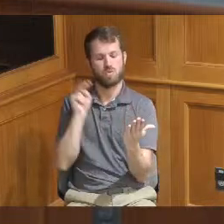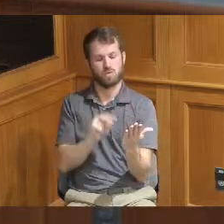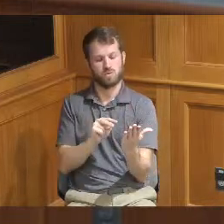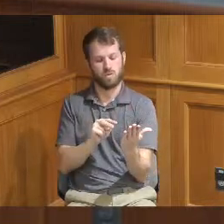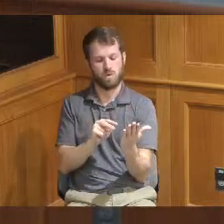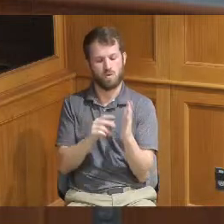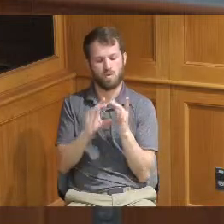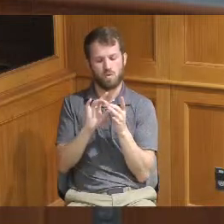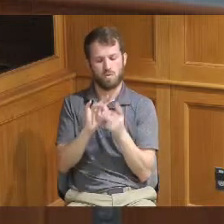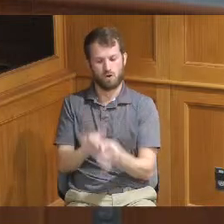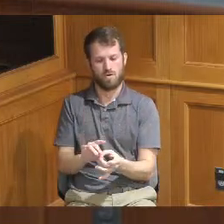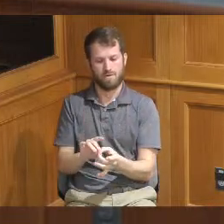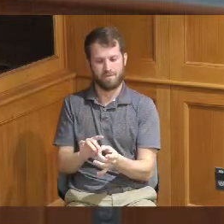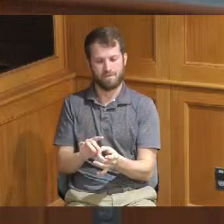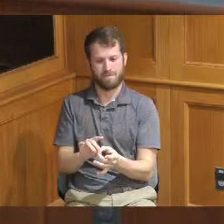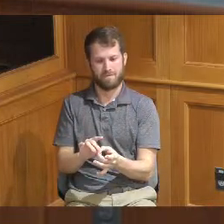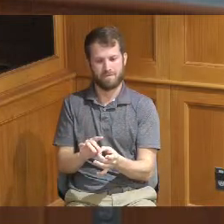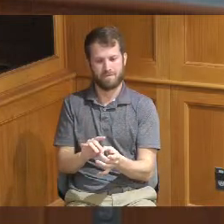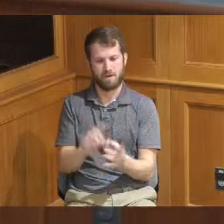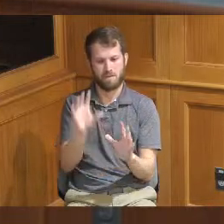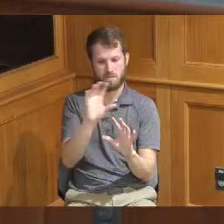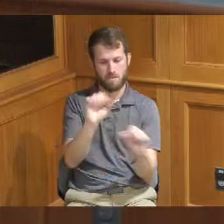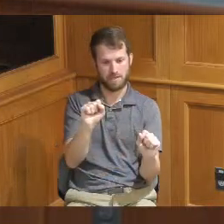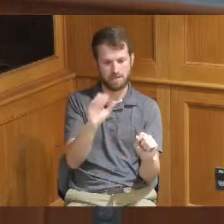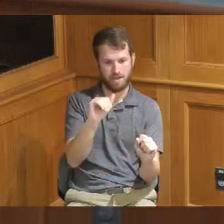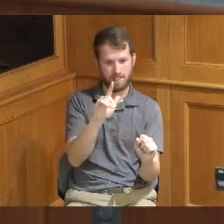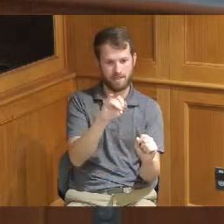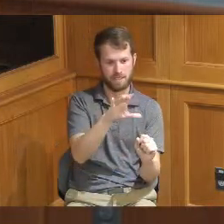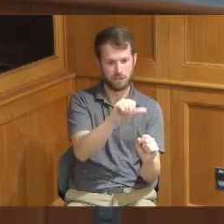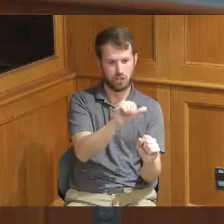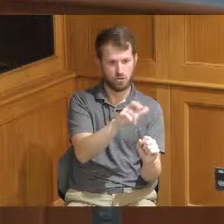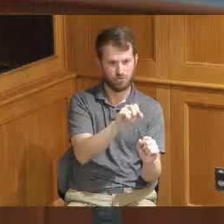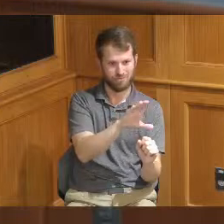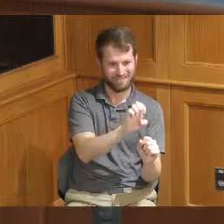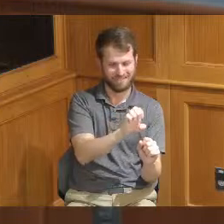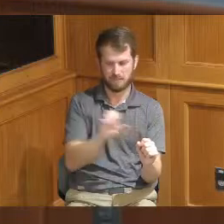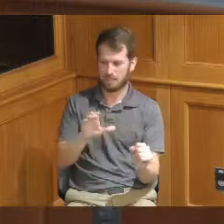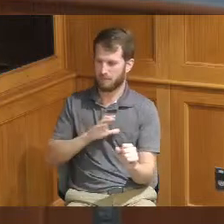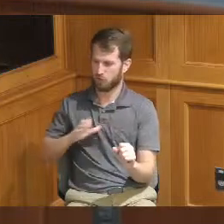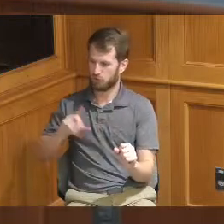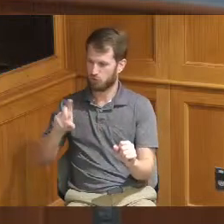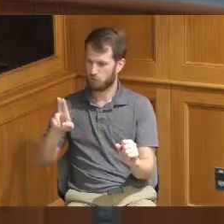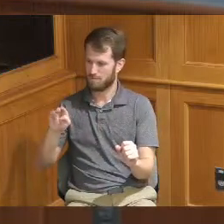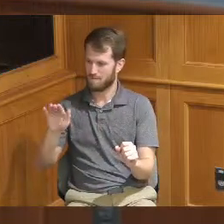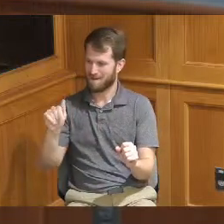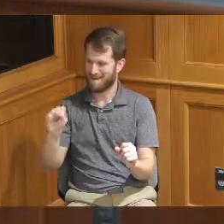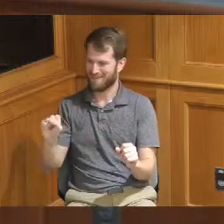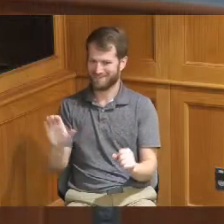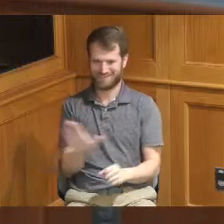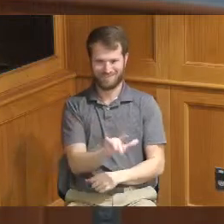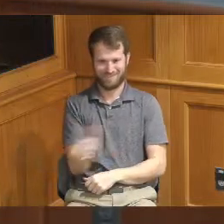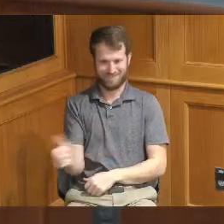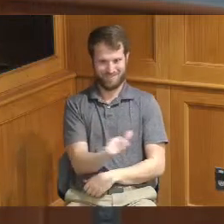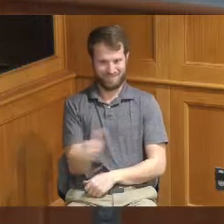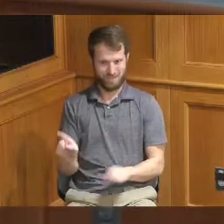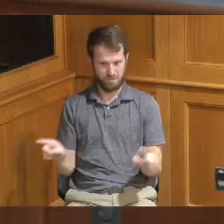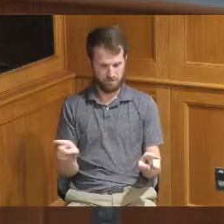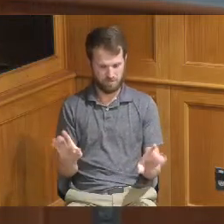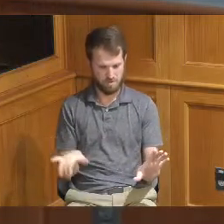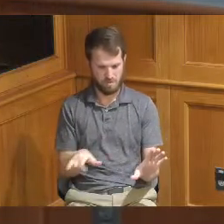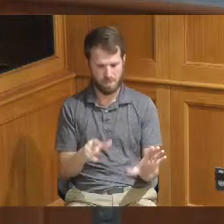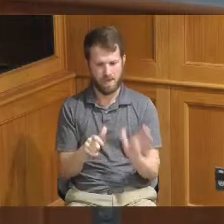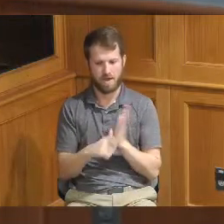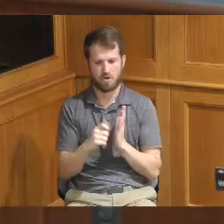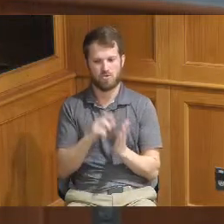regarding the exchange between President Alicia Reese and Commissioner Dumas, and I just